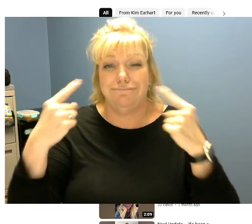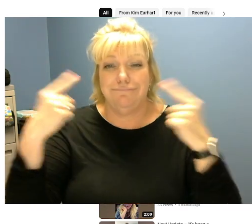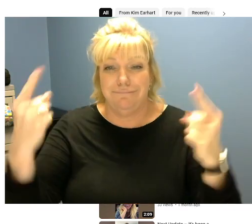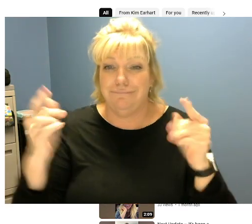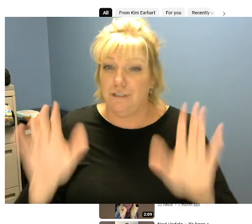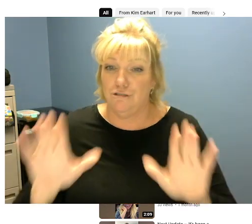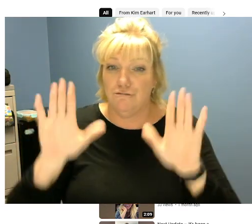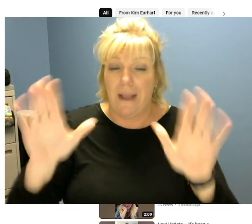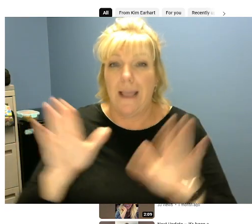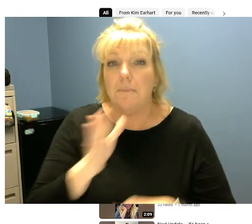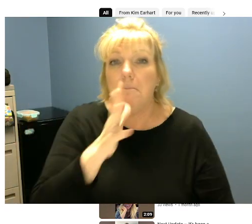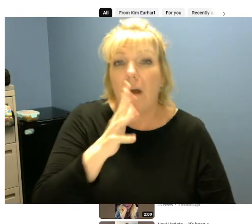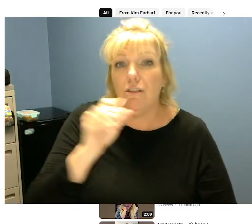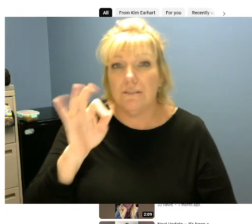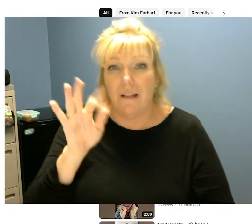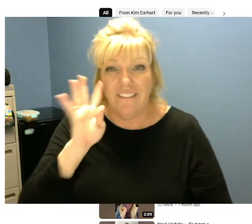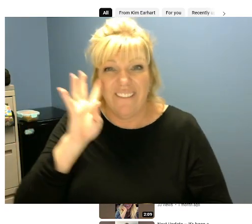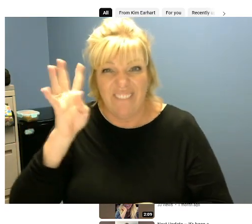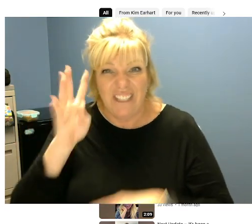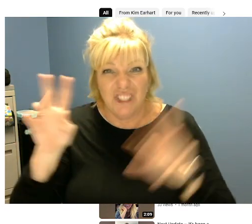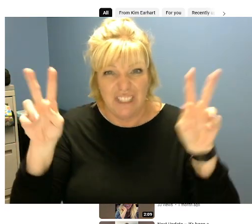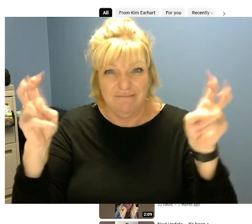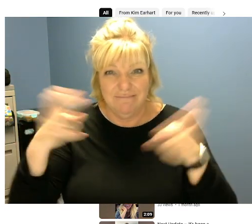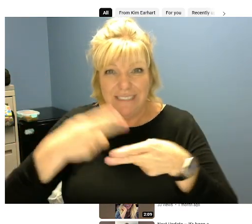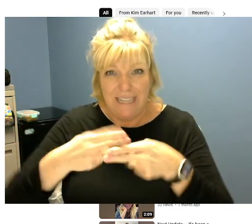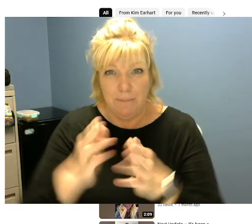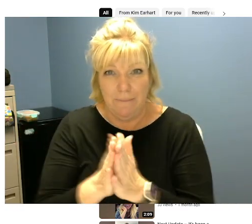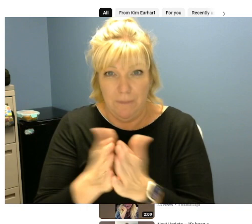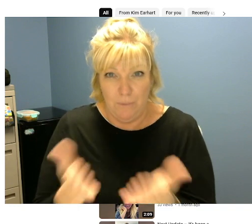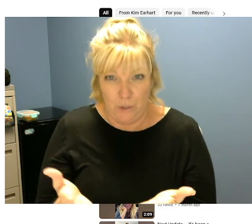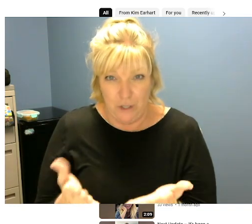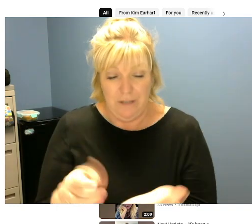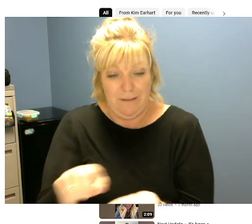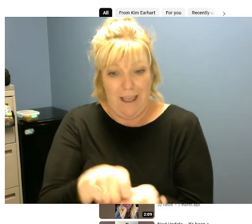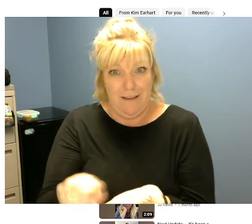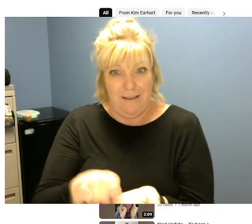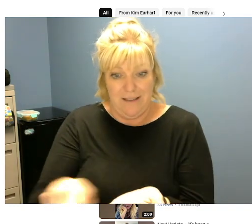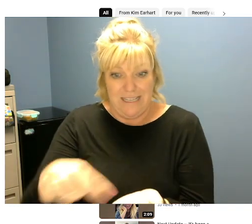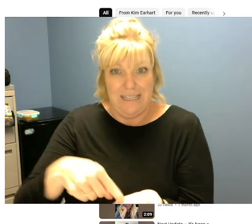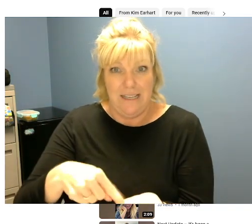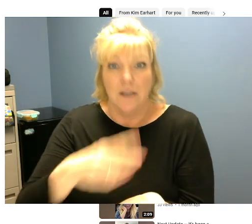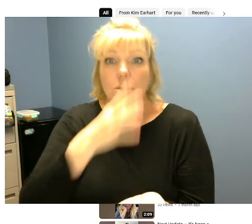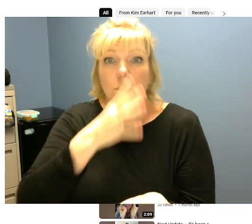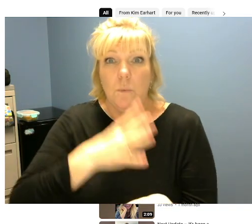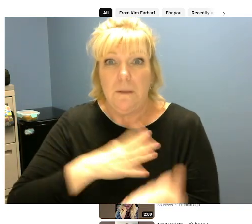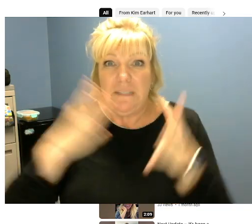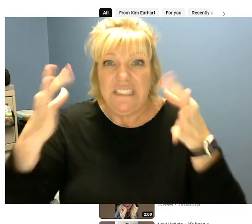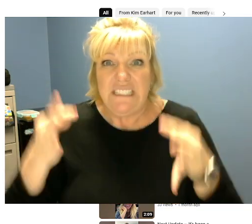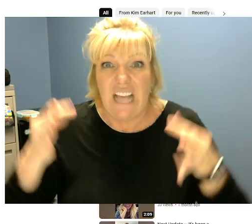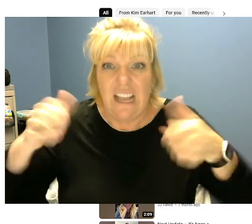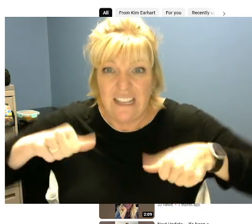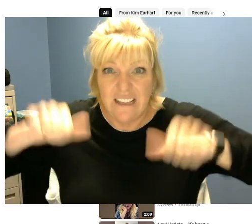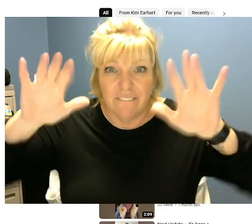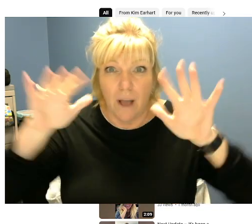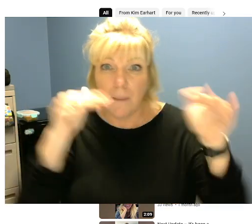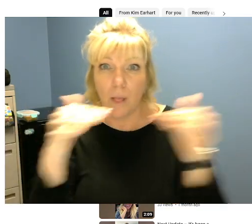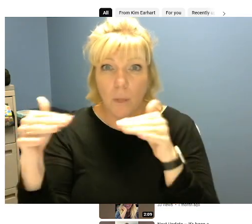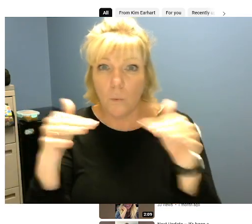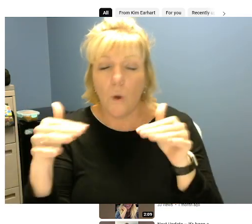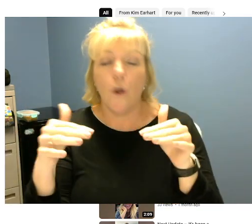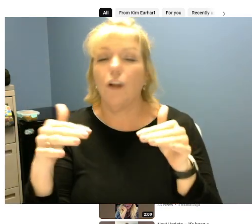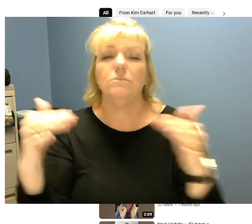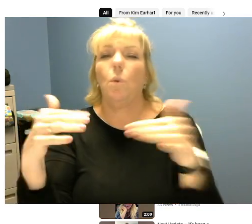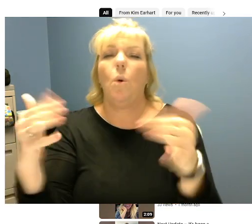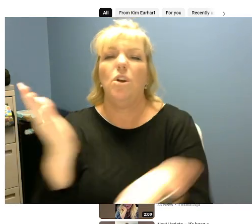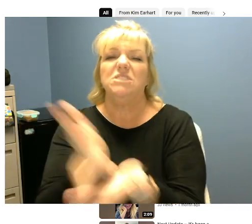Faust. And she makes this argument that when women give up on the war's done. And this letter, it's not really a campaign,